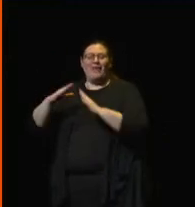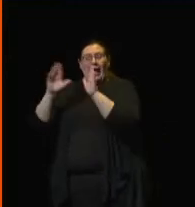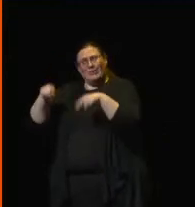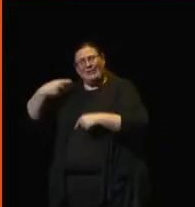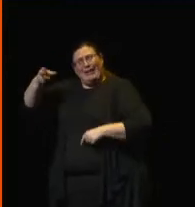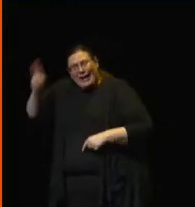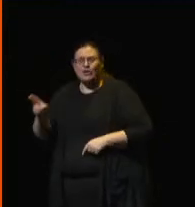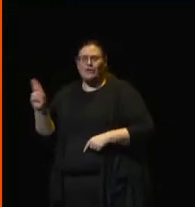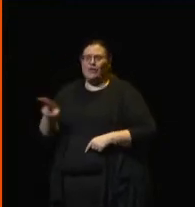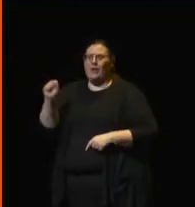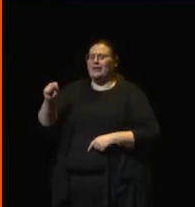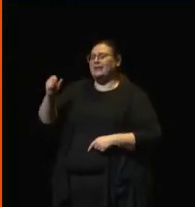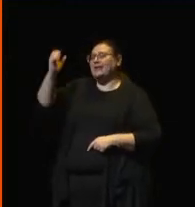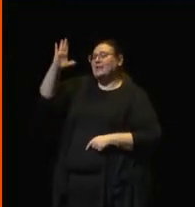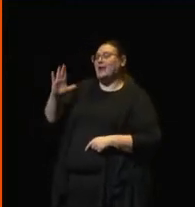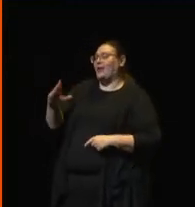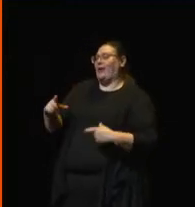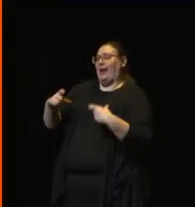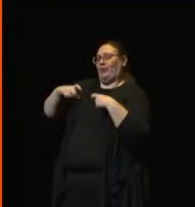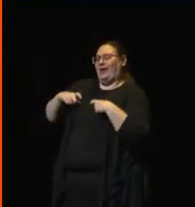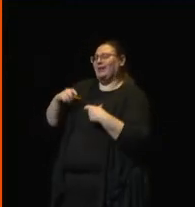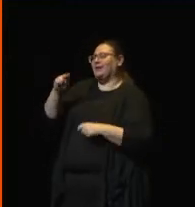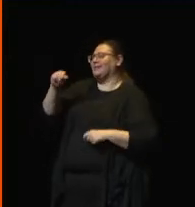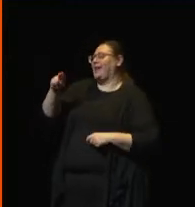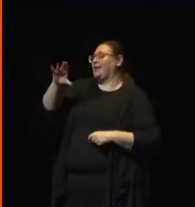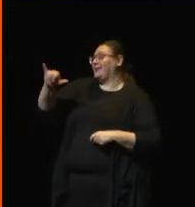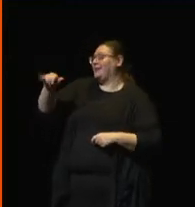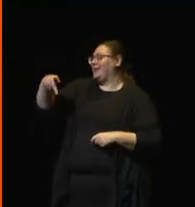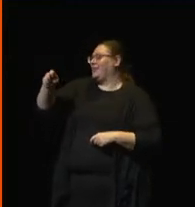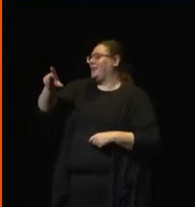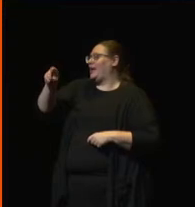States, Speaker Emerita Nancy Pelosi.